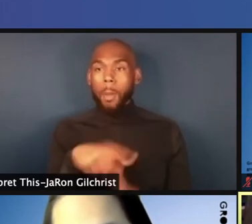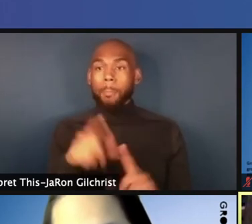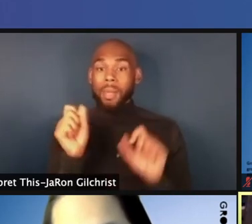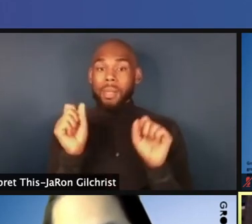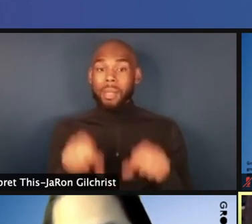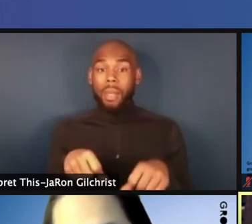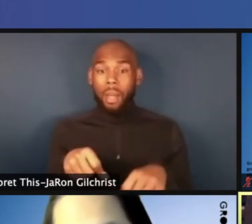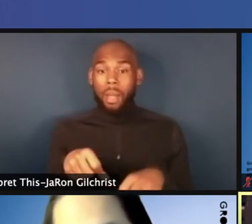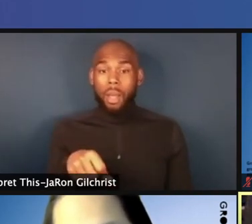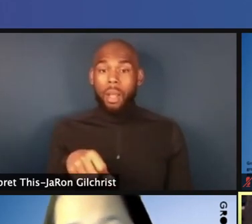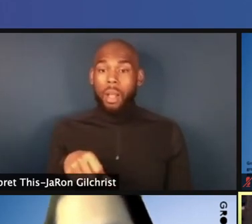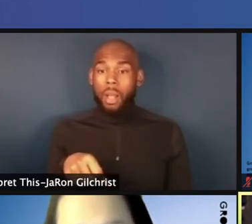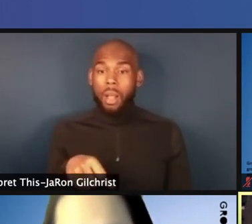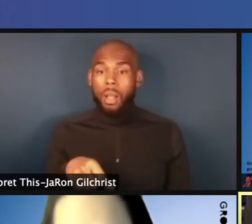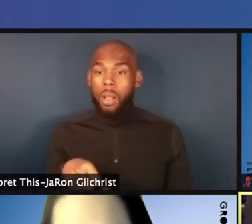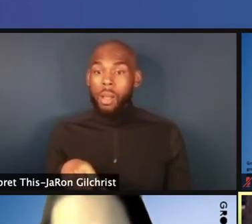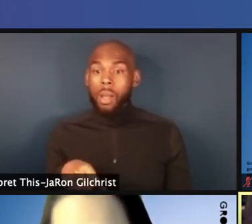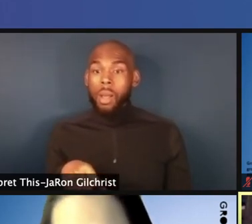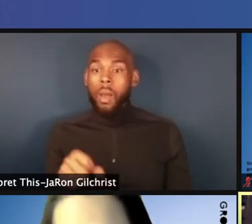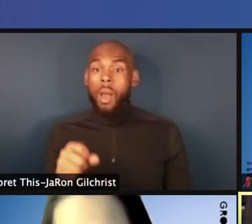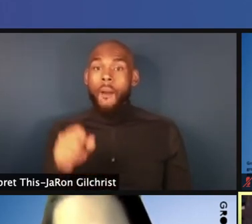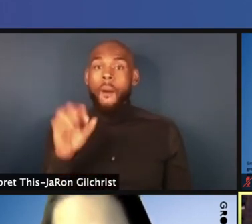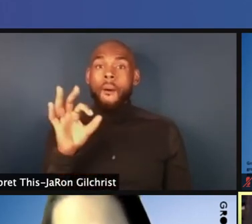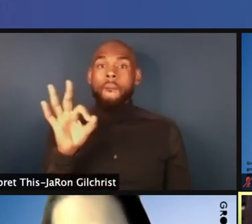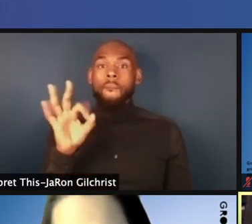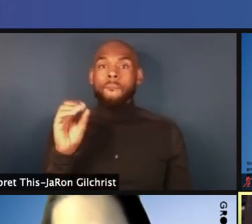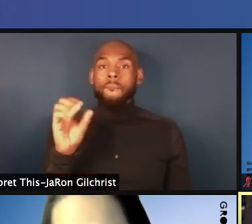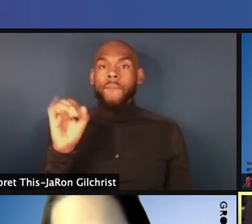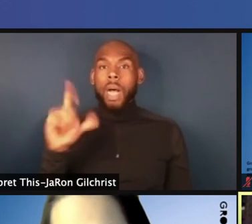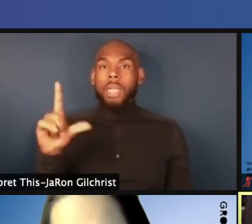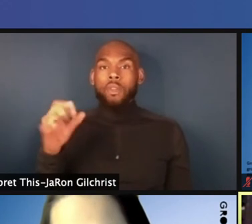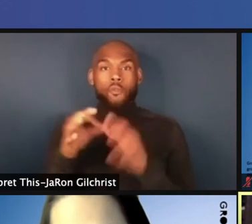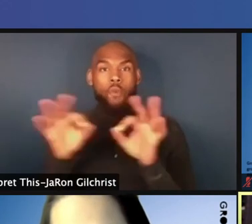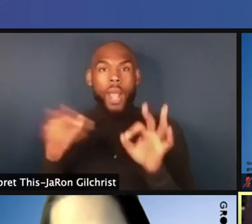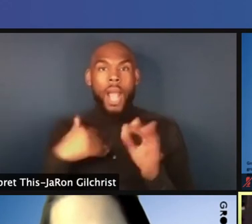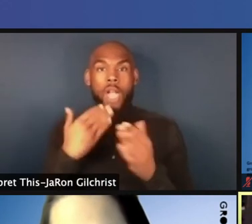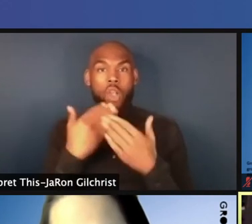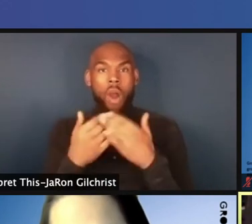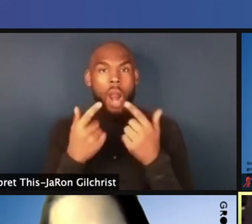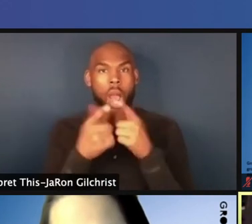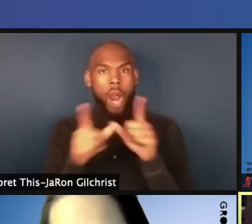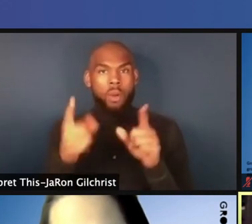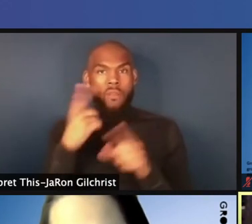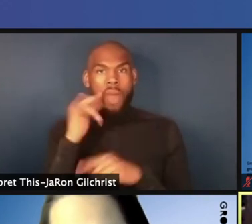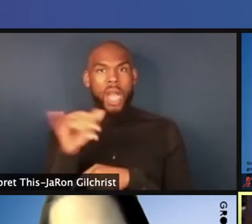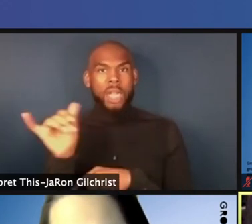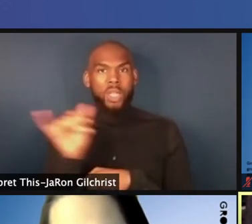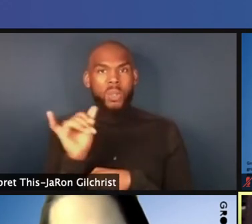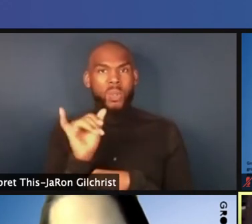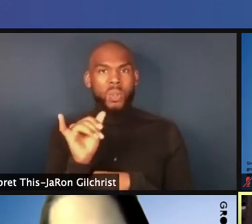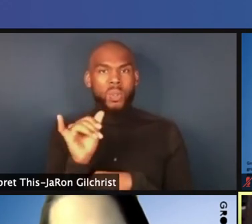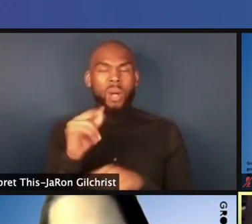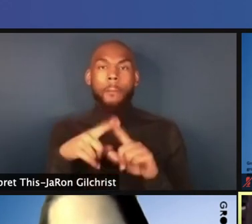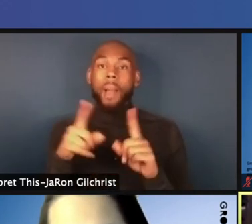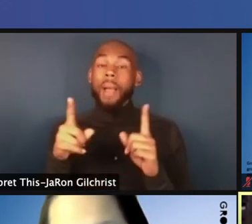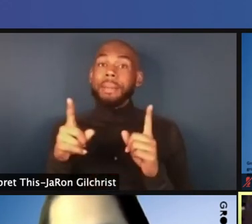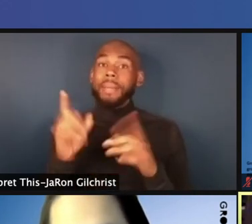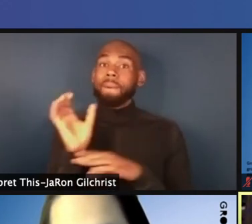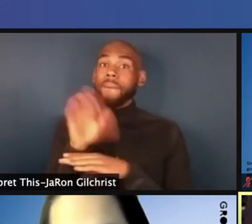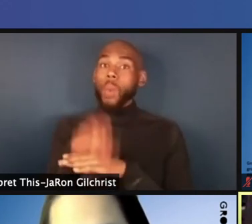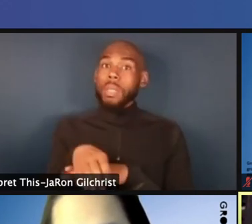Fossil Free has great examples of this language as well. And in terms of enforcement,